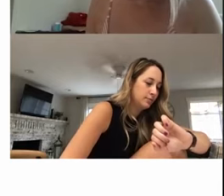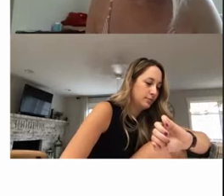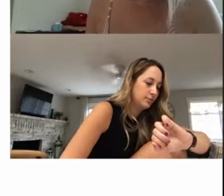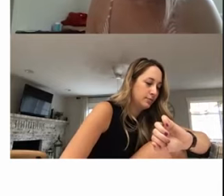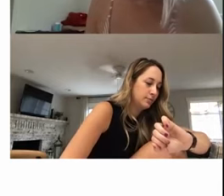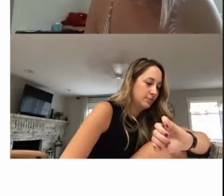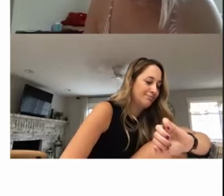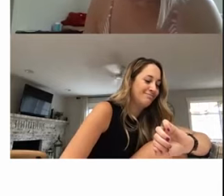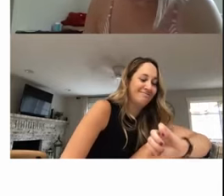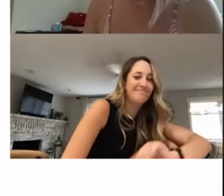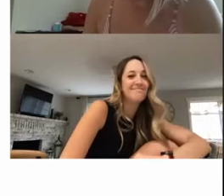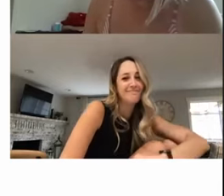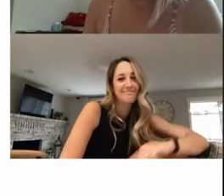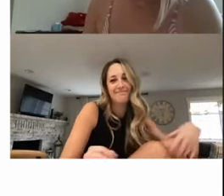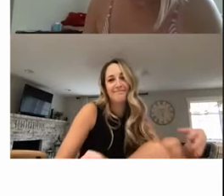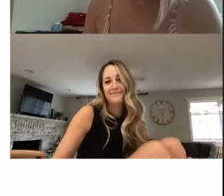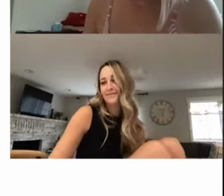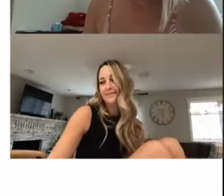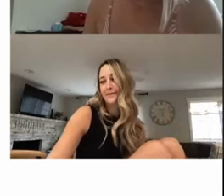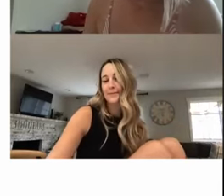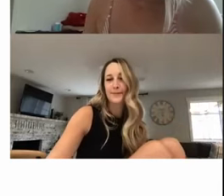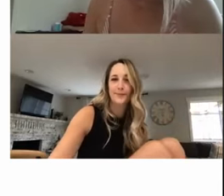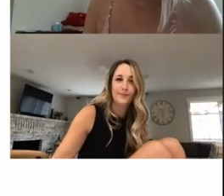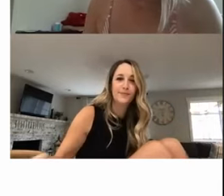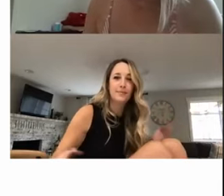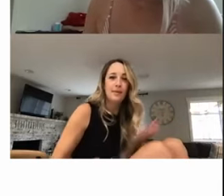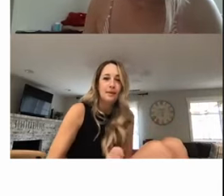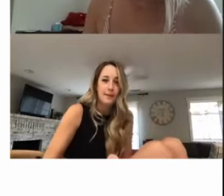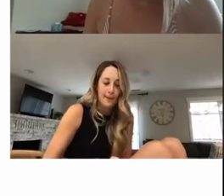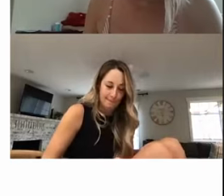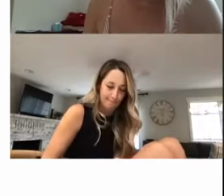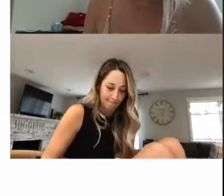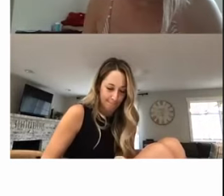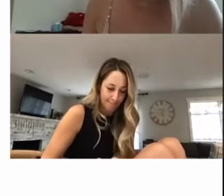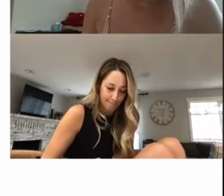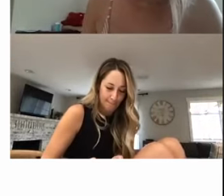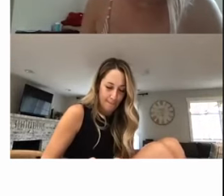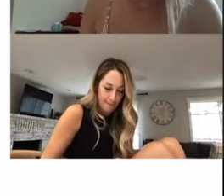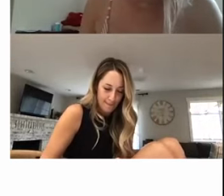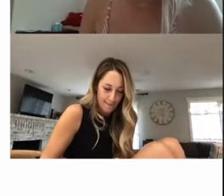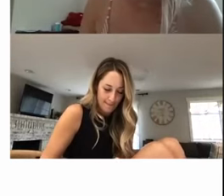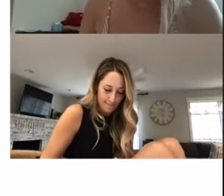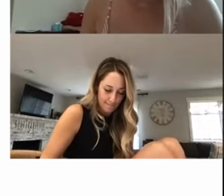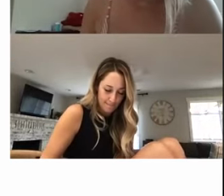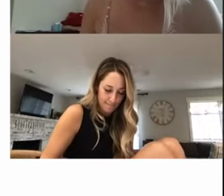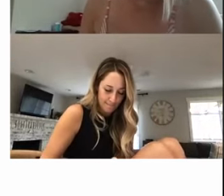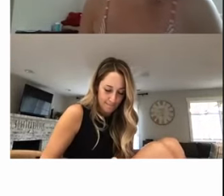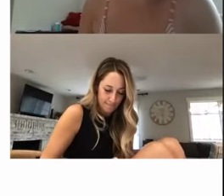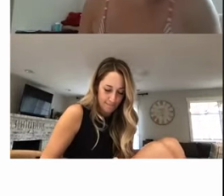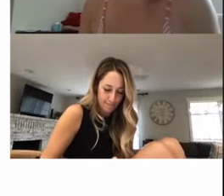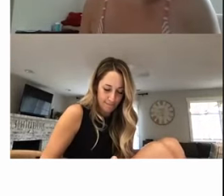So I spell it right. Tens of thousands of genes found on our DNA, all on those 46